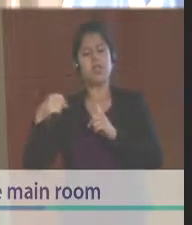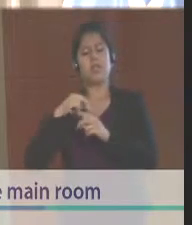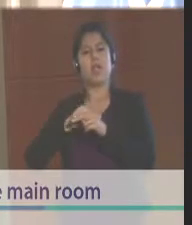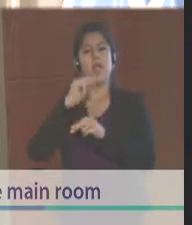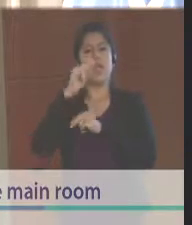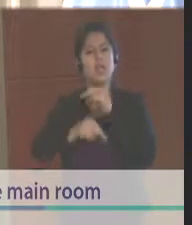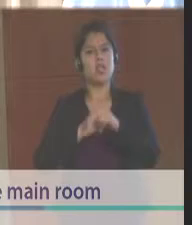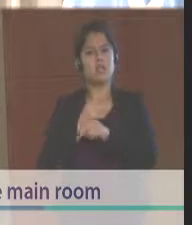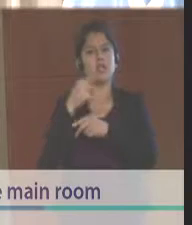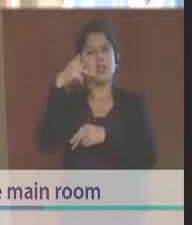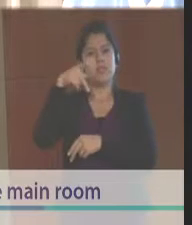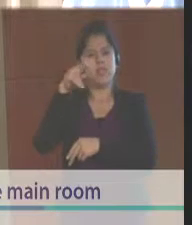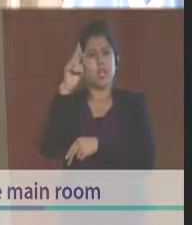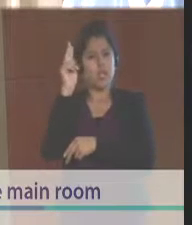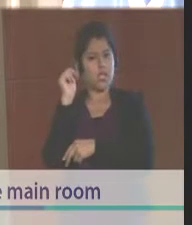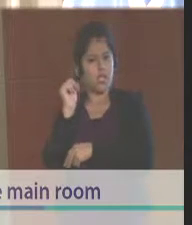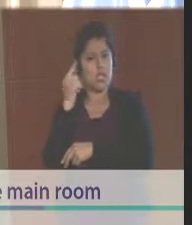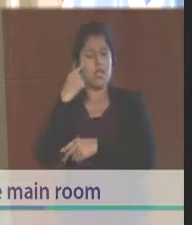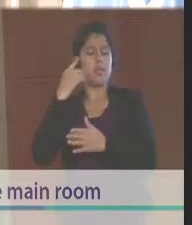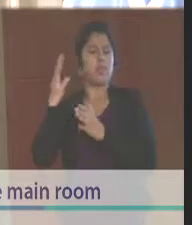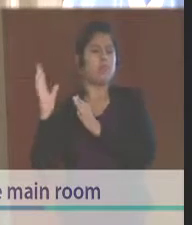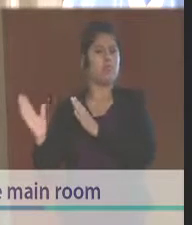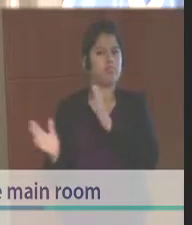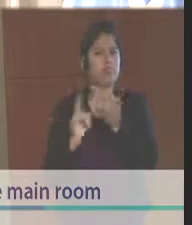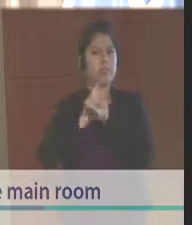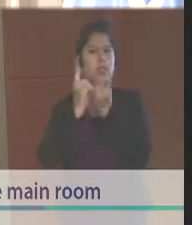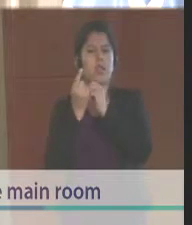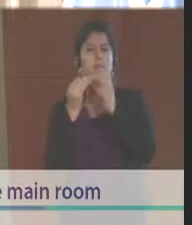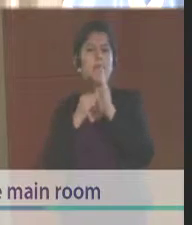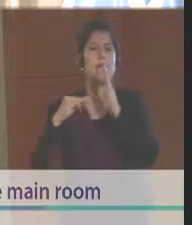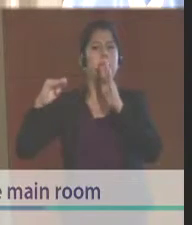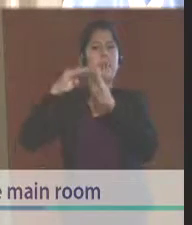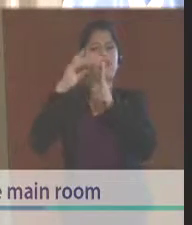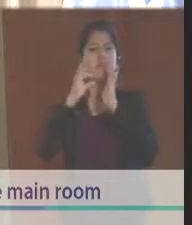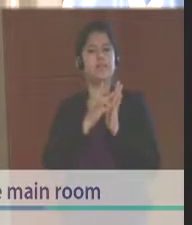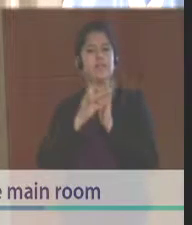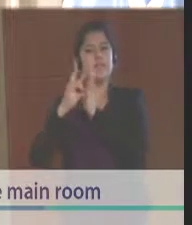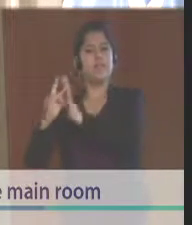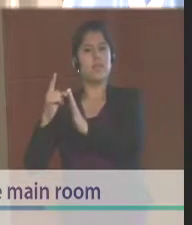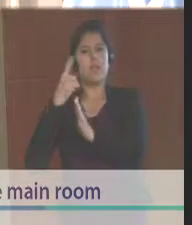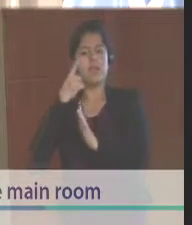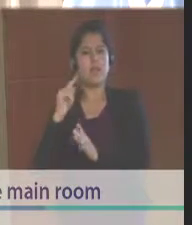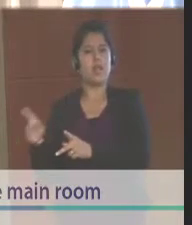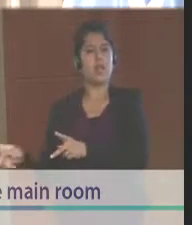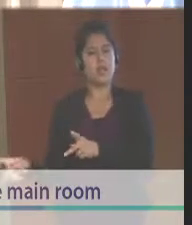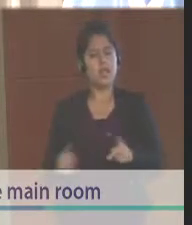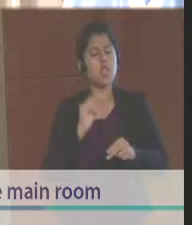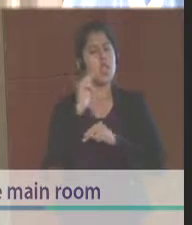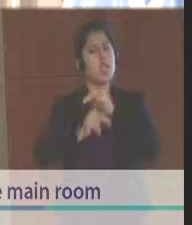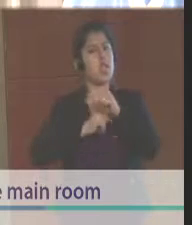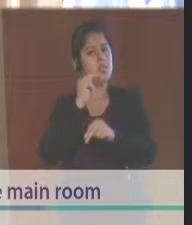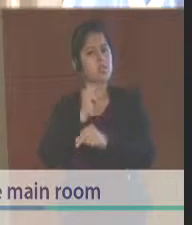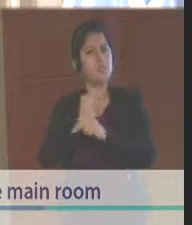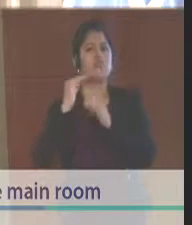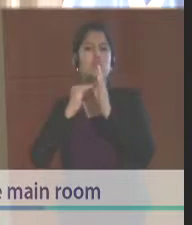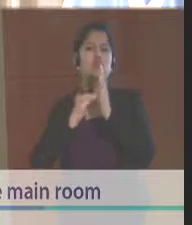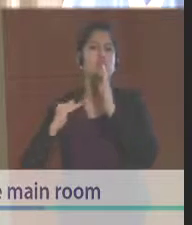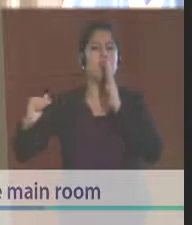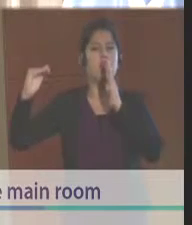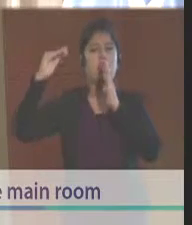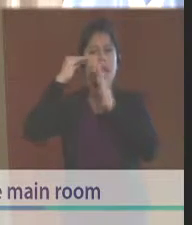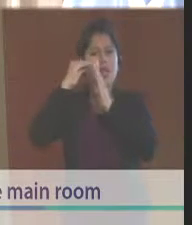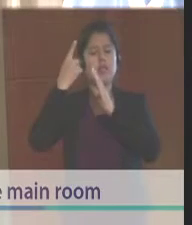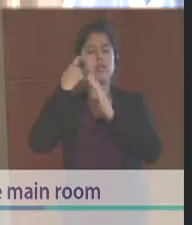authorities in the structuring of the PMR national program, including greater responsibility